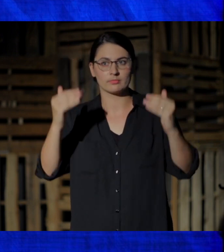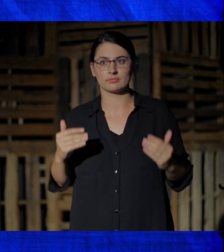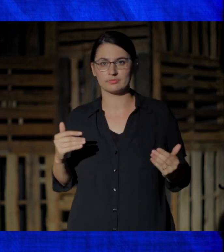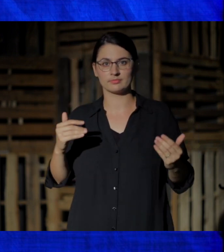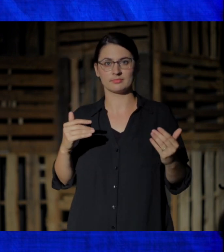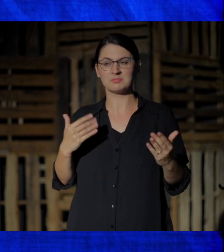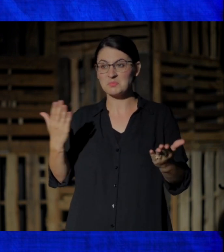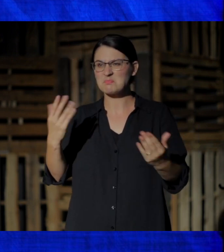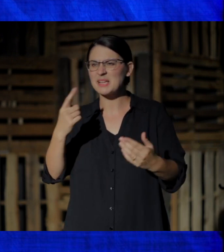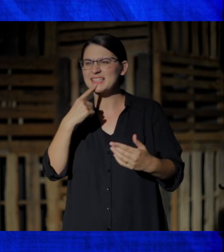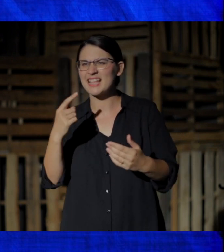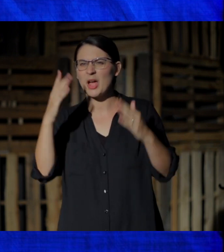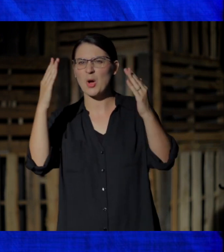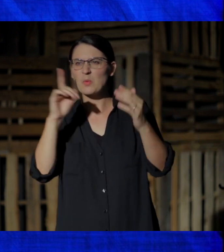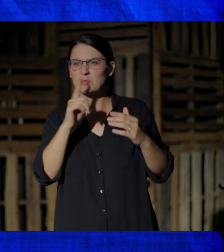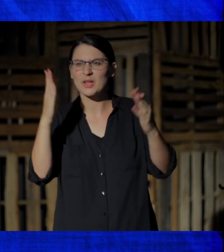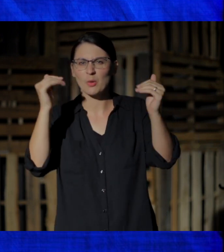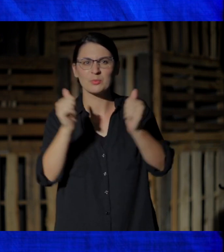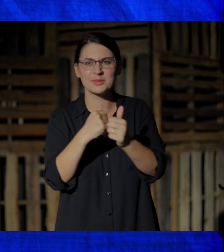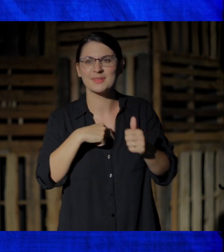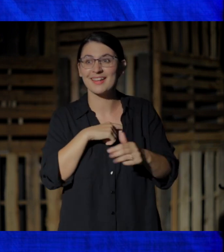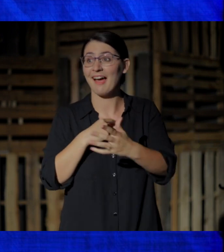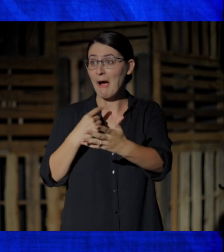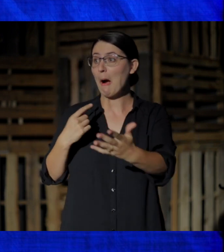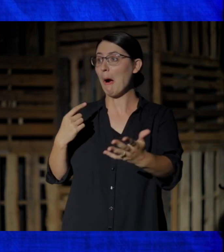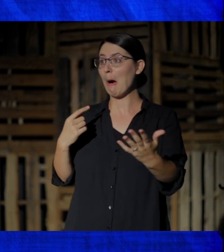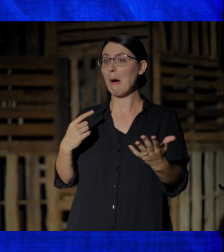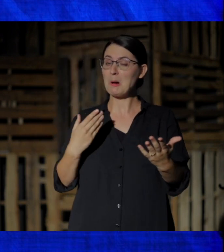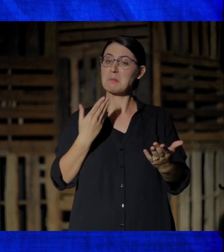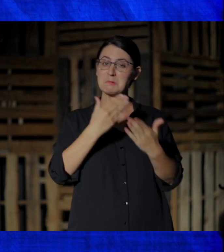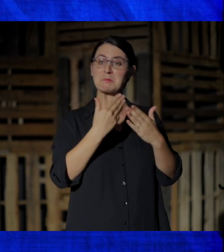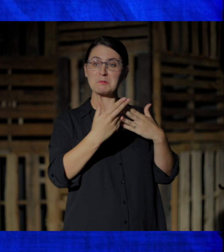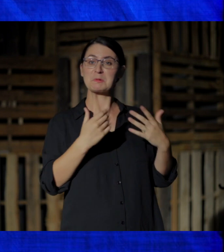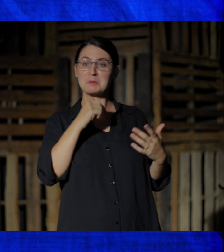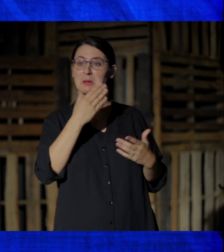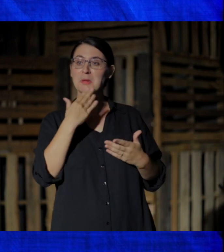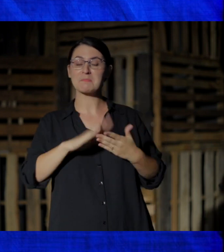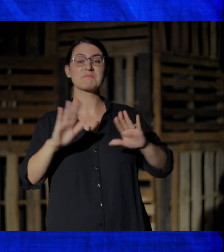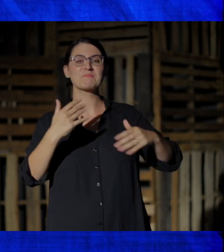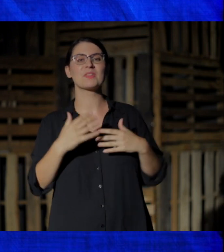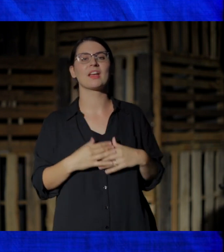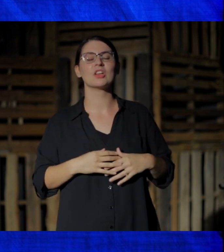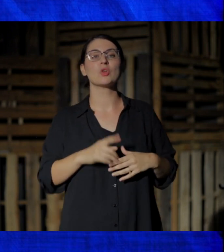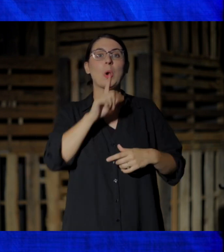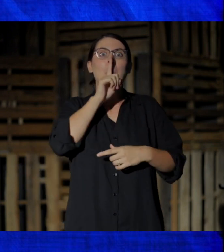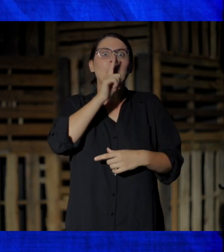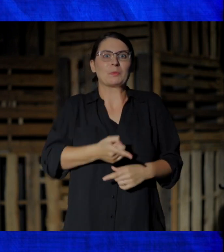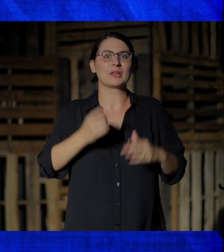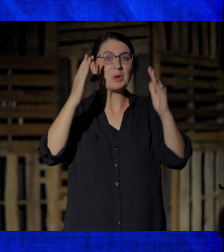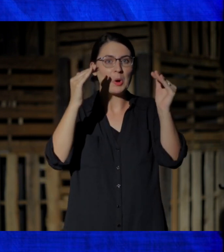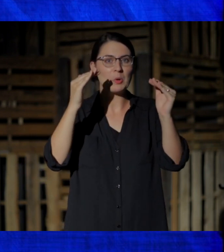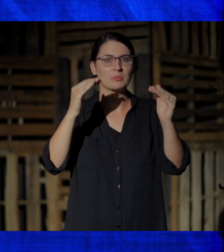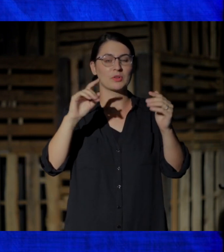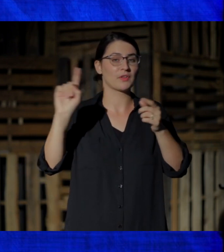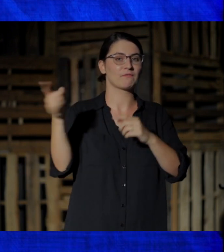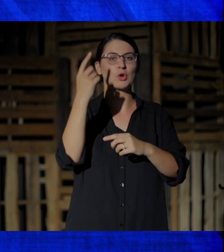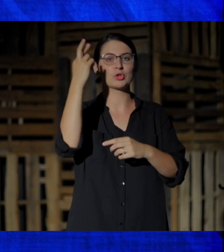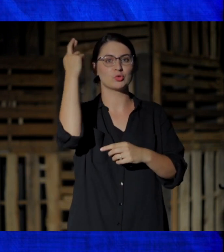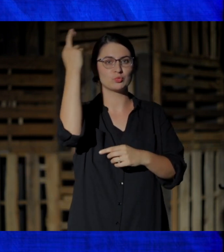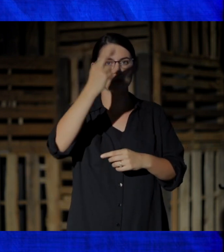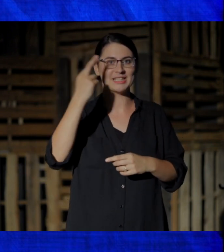went bad. That went bad for Wednesday night. Y'all been to work all day, all right? So, real hope, all right? What's the first reason Paul gives on how we can